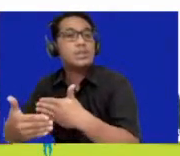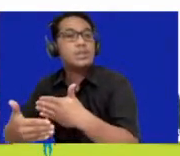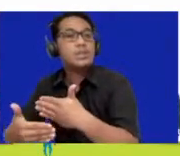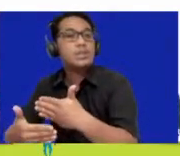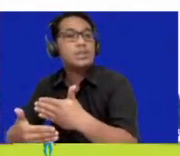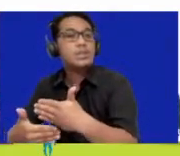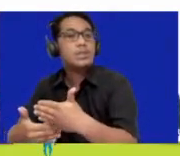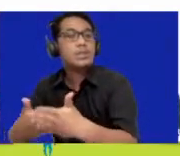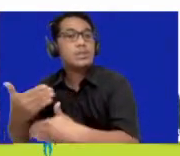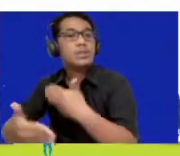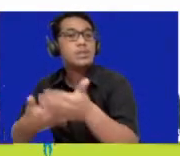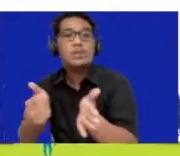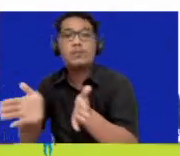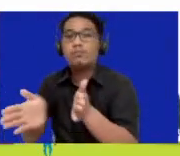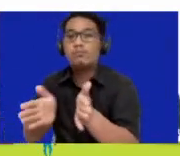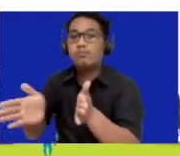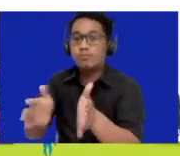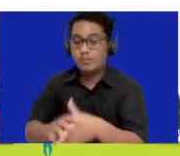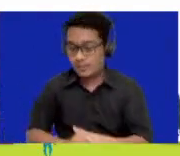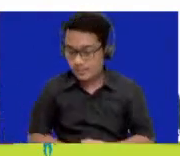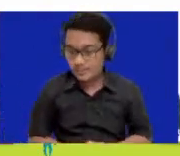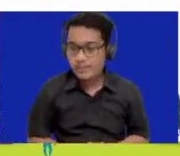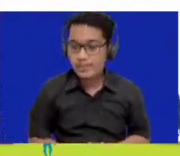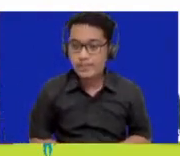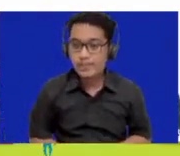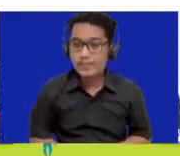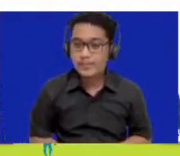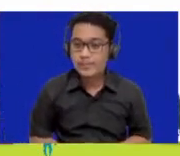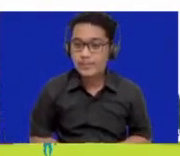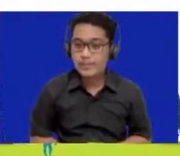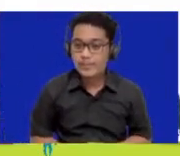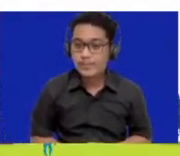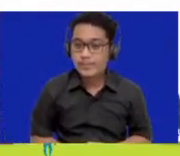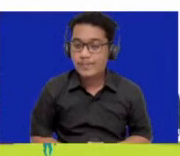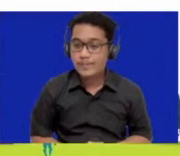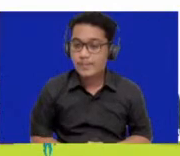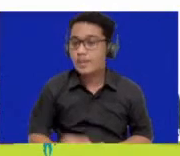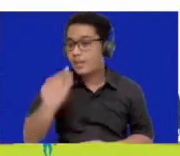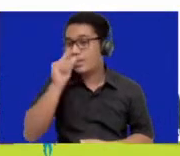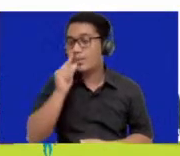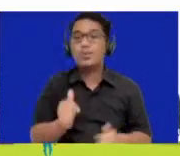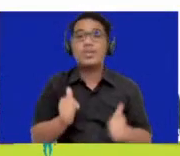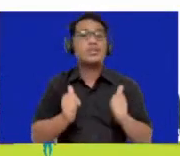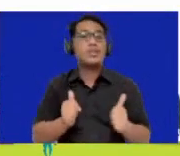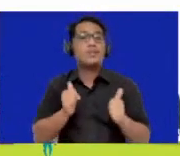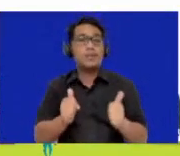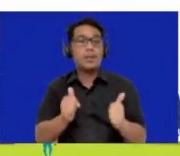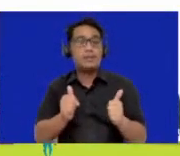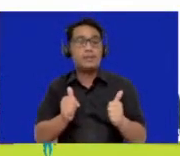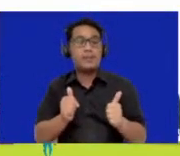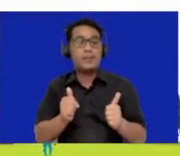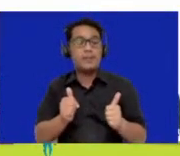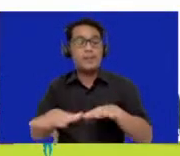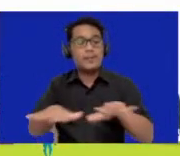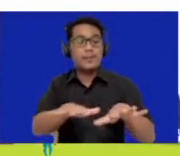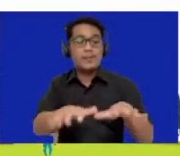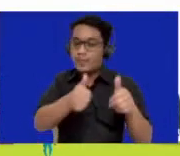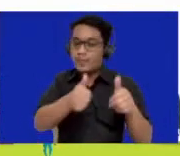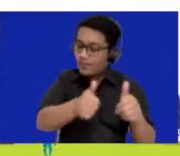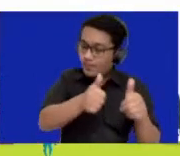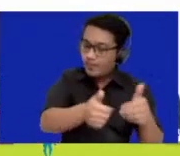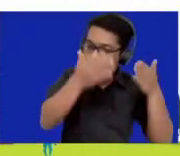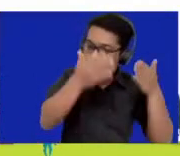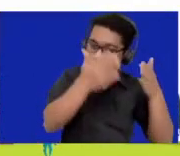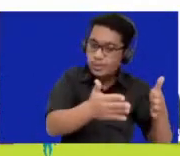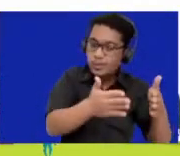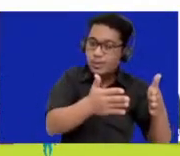level orientations on disaster preparedness and risk reduction in the face of cyclone. The awareness raising campaign through mock